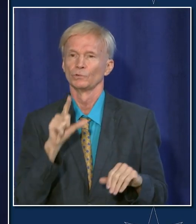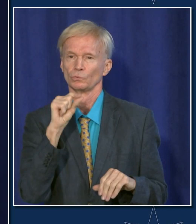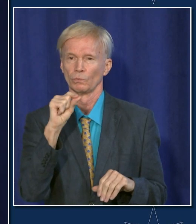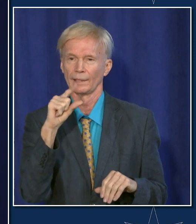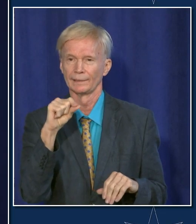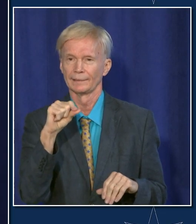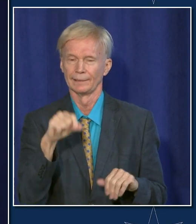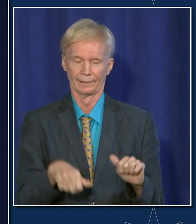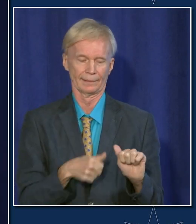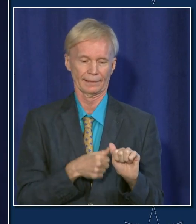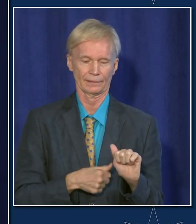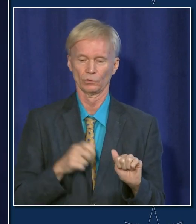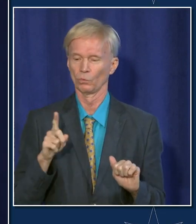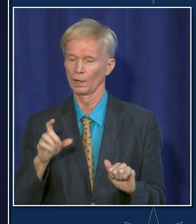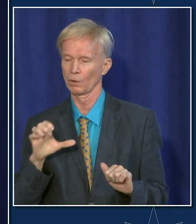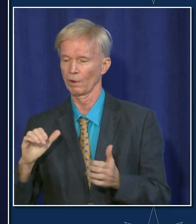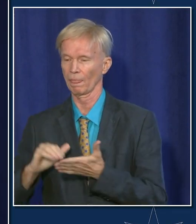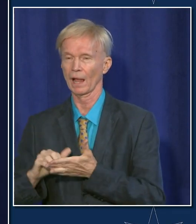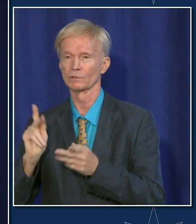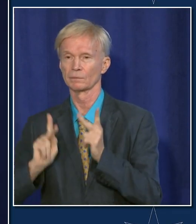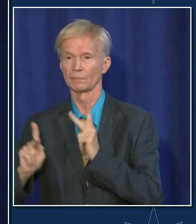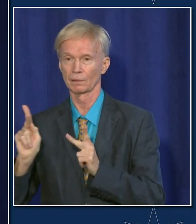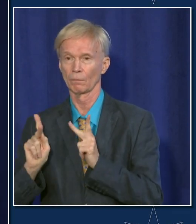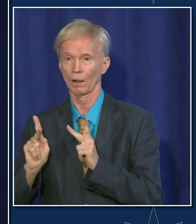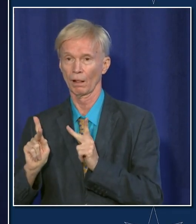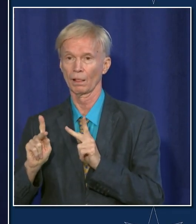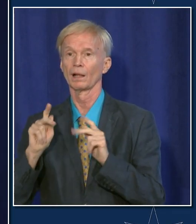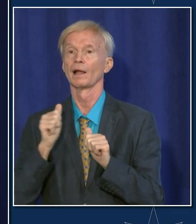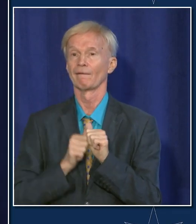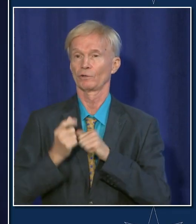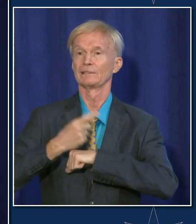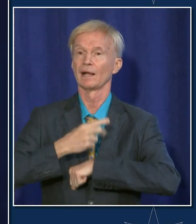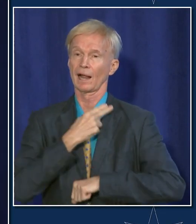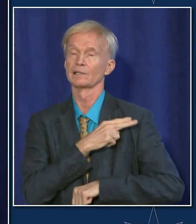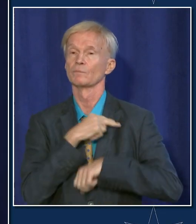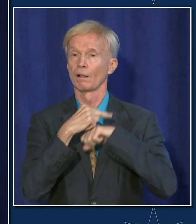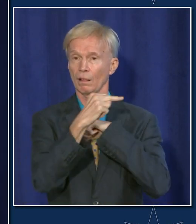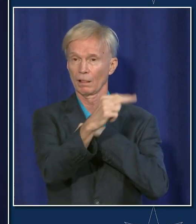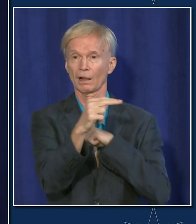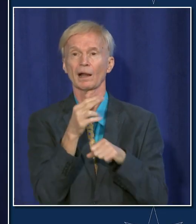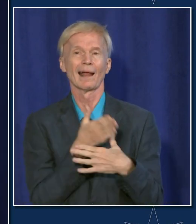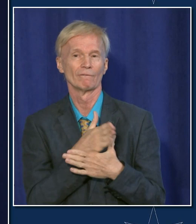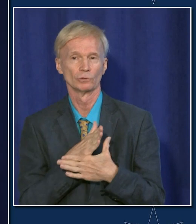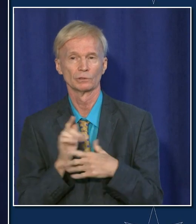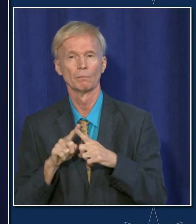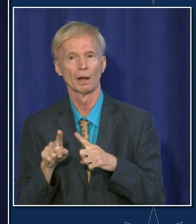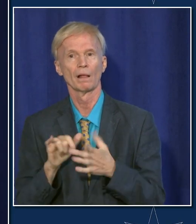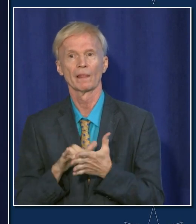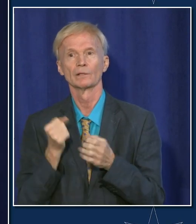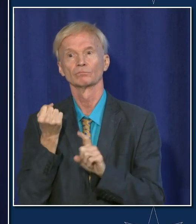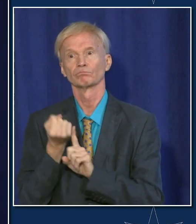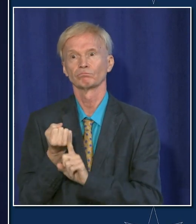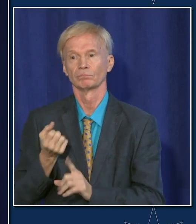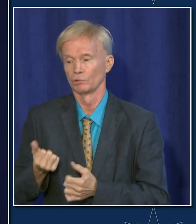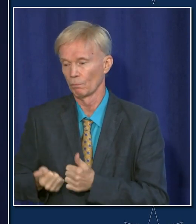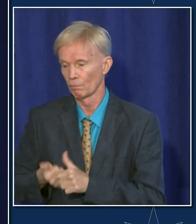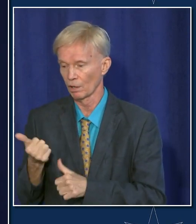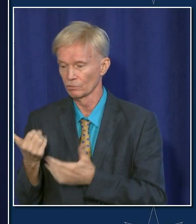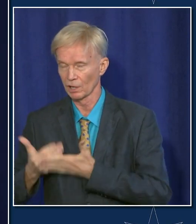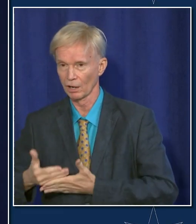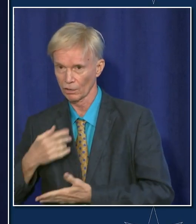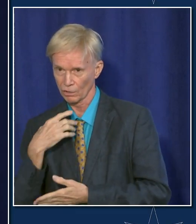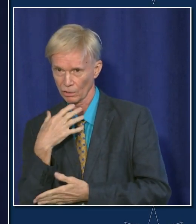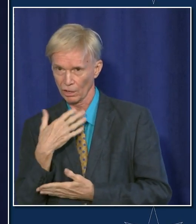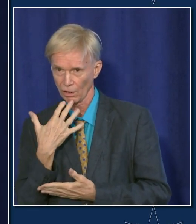hospitalized patients per 100,000 people per day. But that is highly concentrated in those hardest hit areas and nearly all